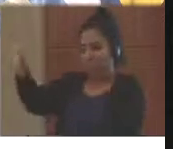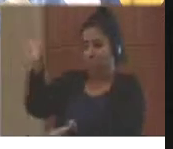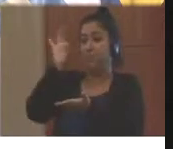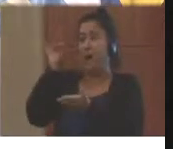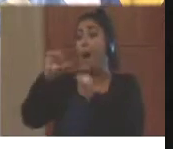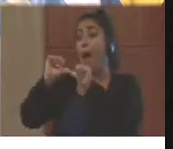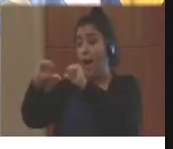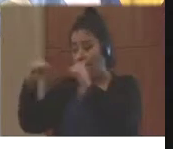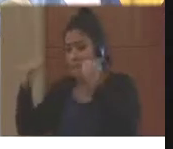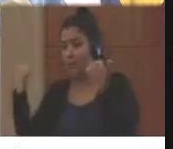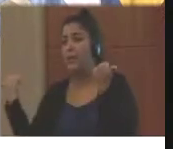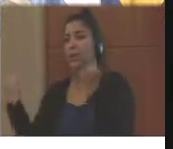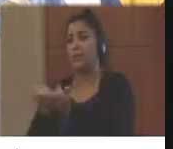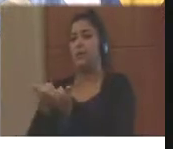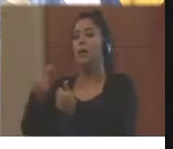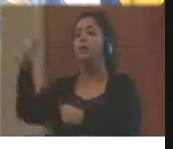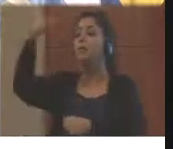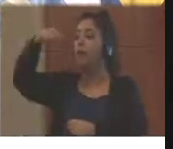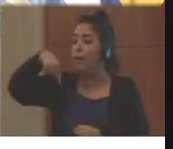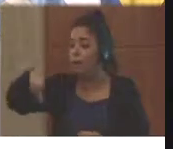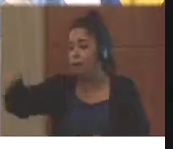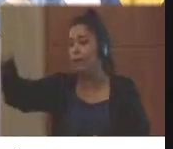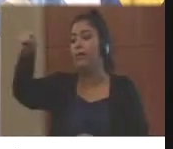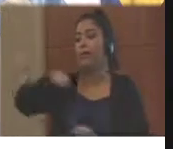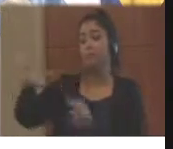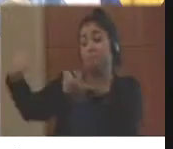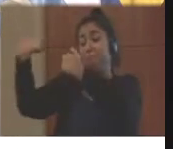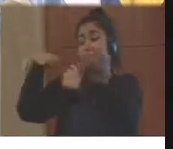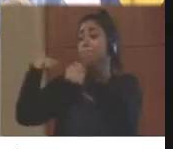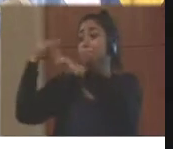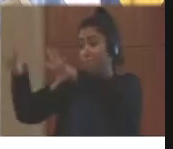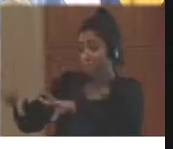regard because one hears what's going on.